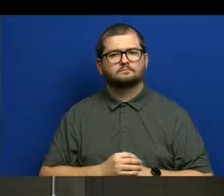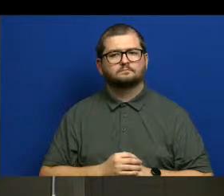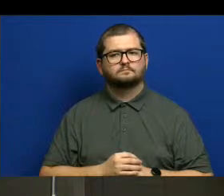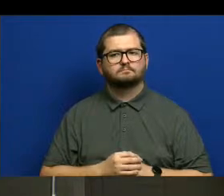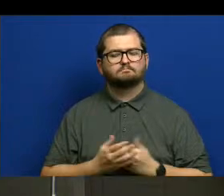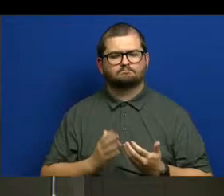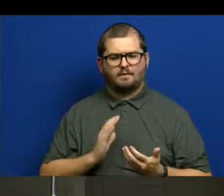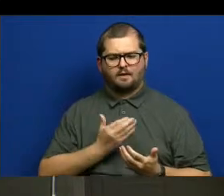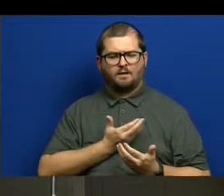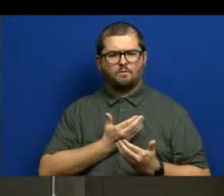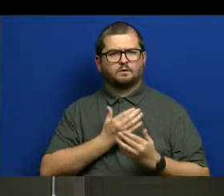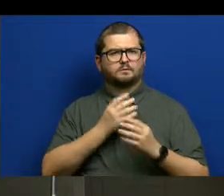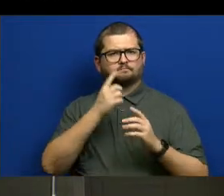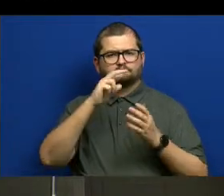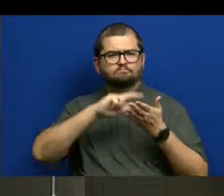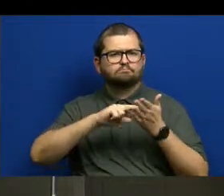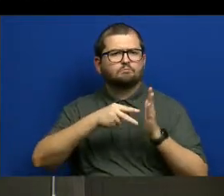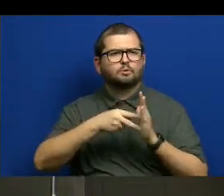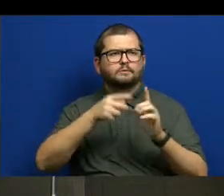What is our purpose?